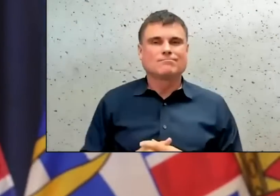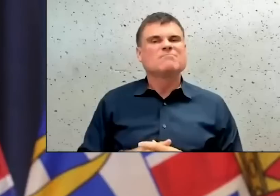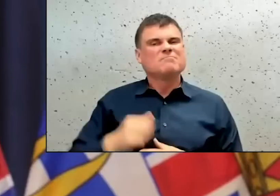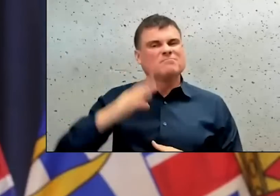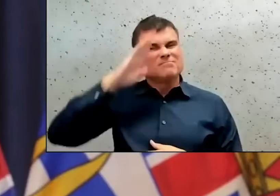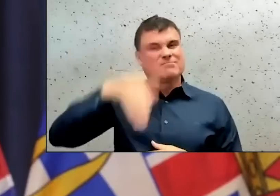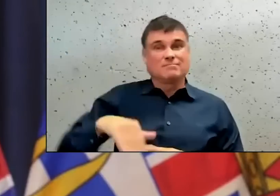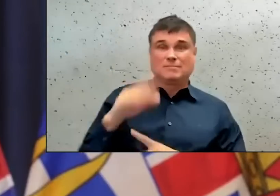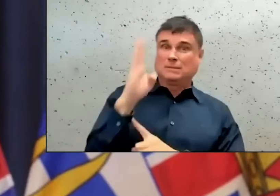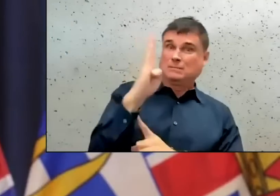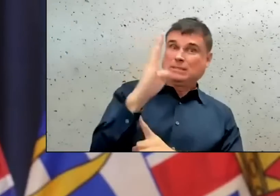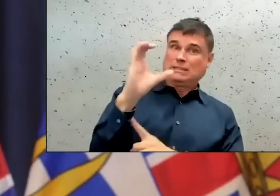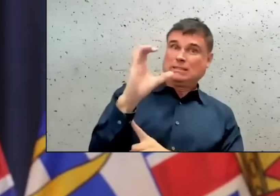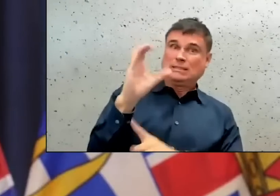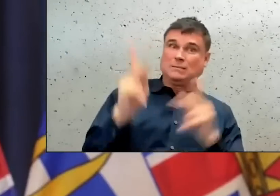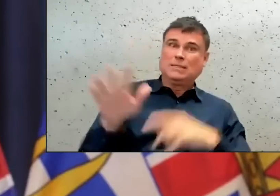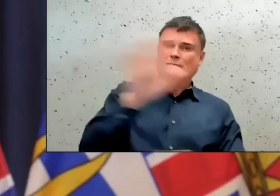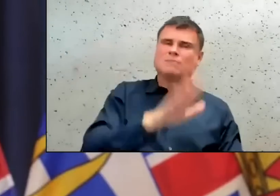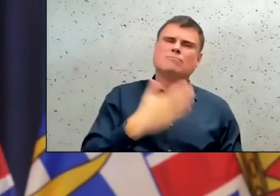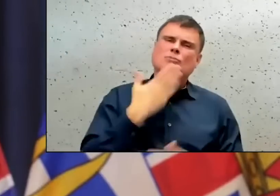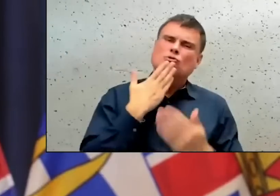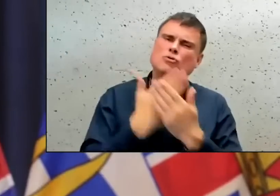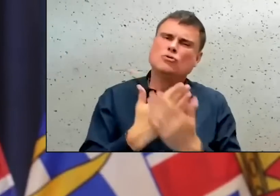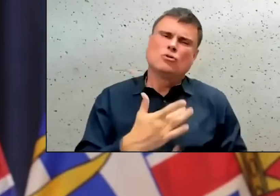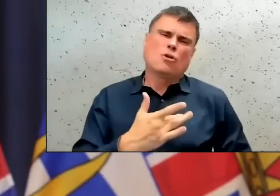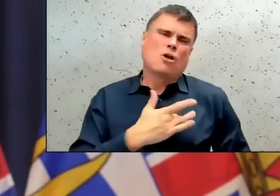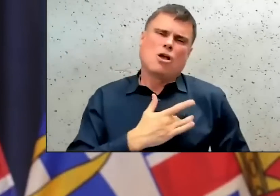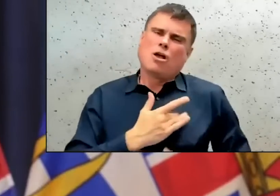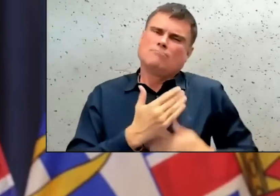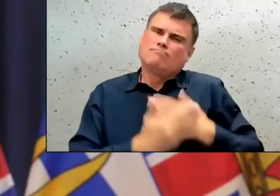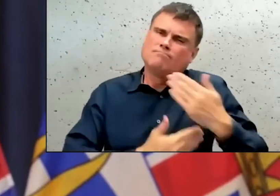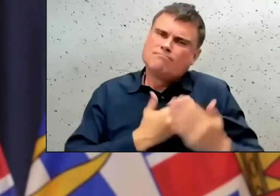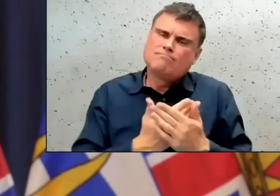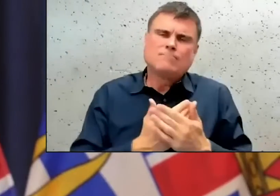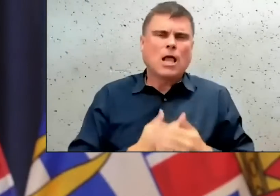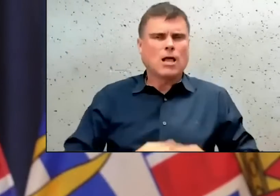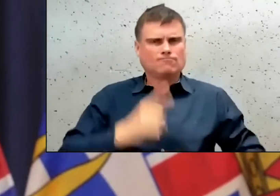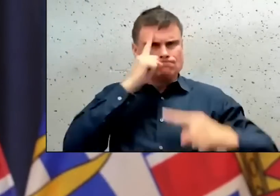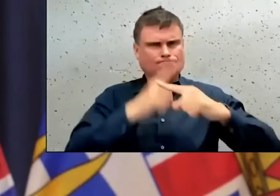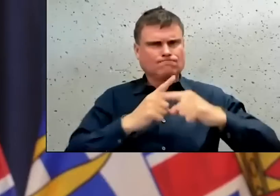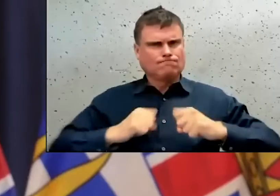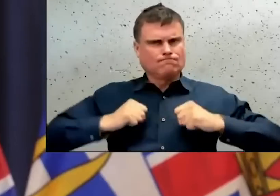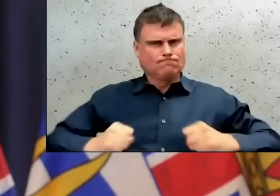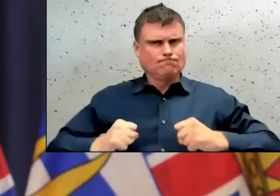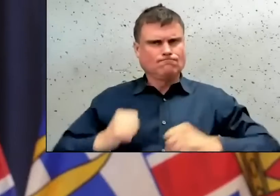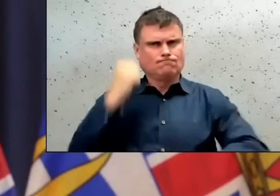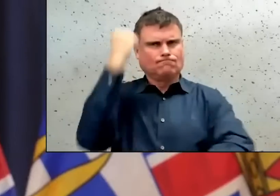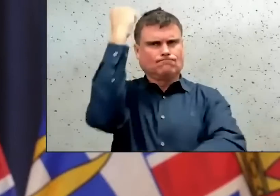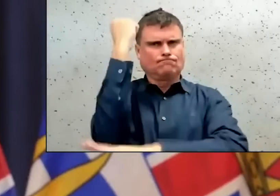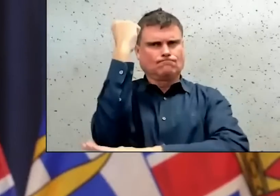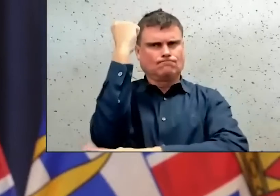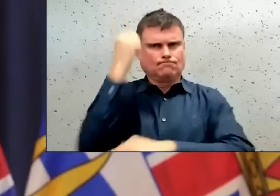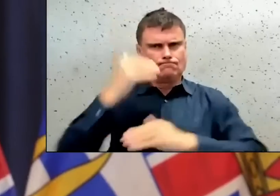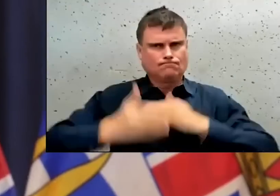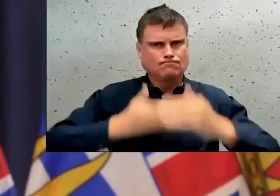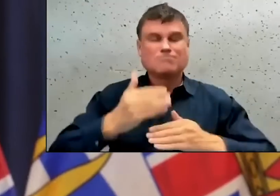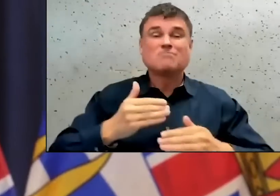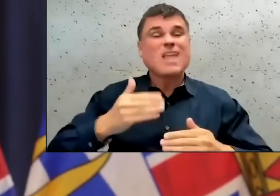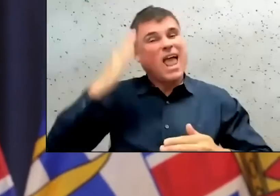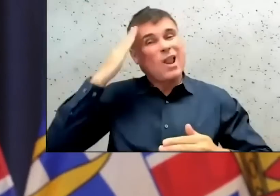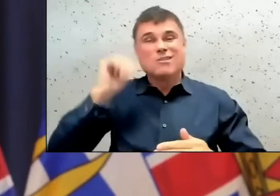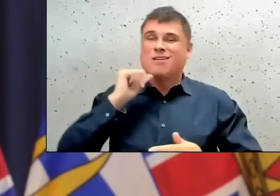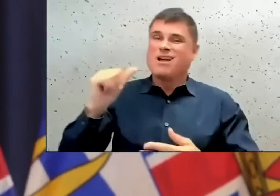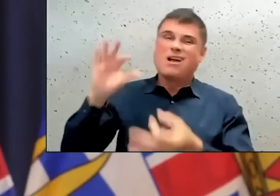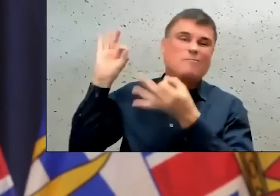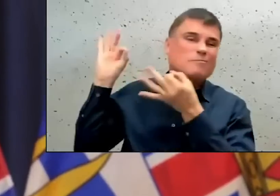and determination. And even though we know that things are not as where we want them to be right now, we know